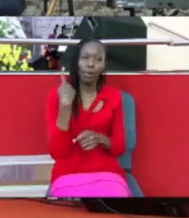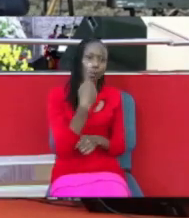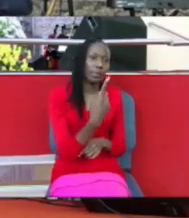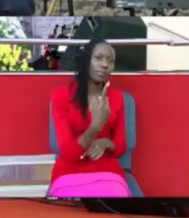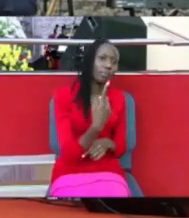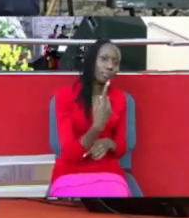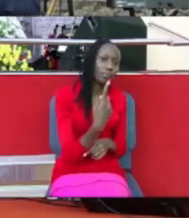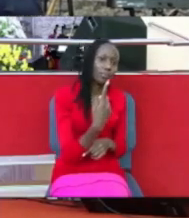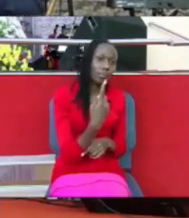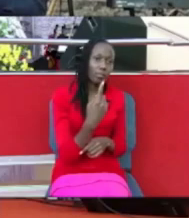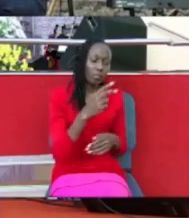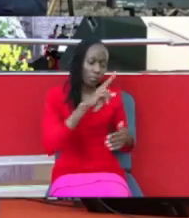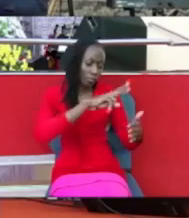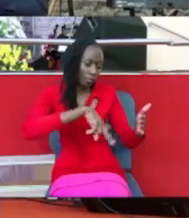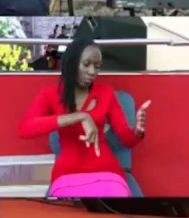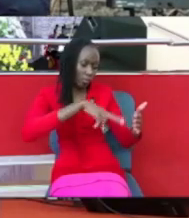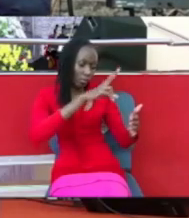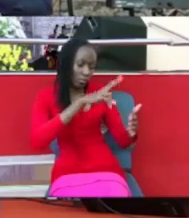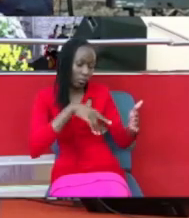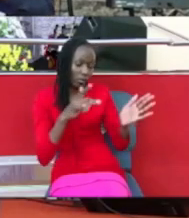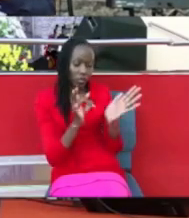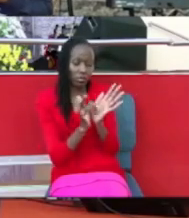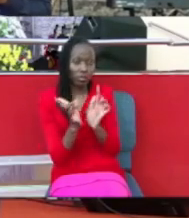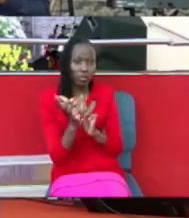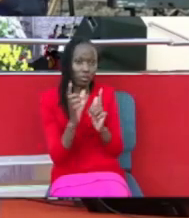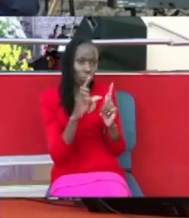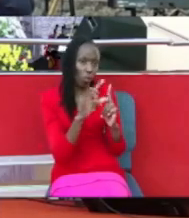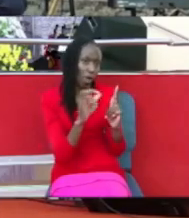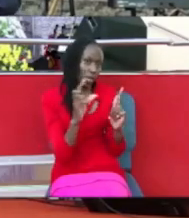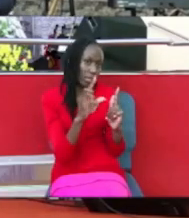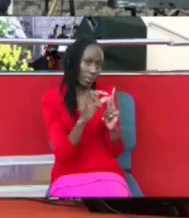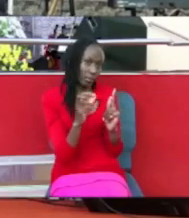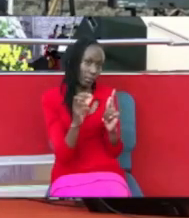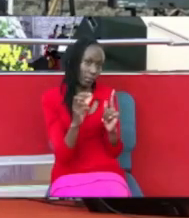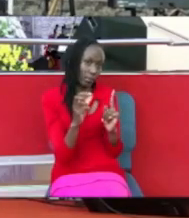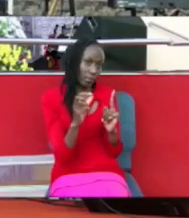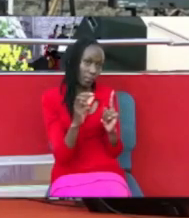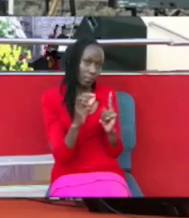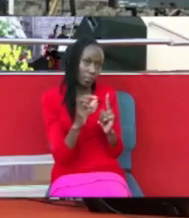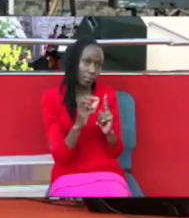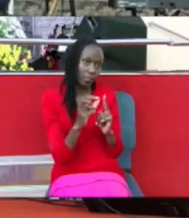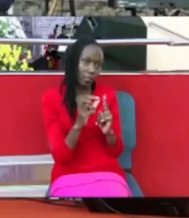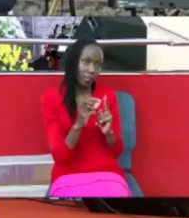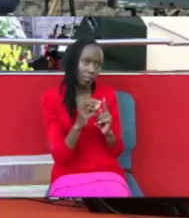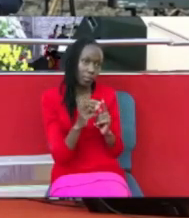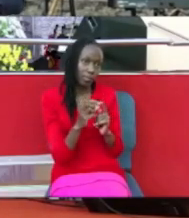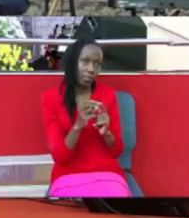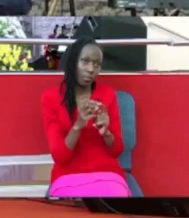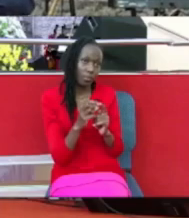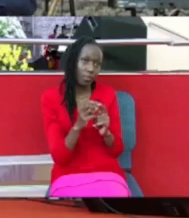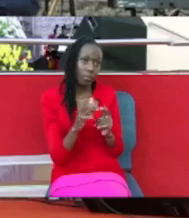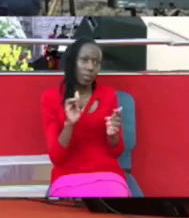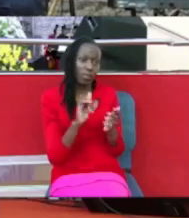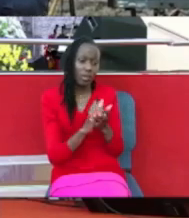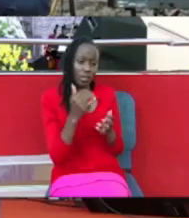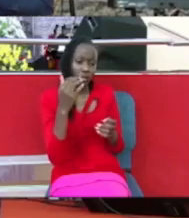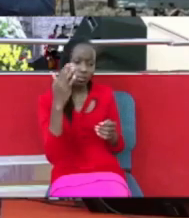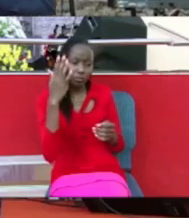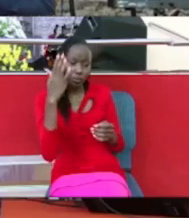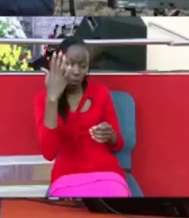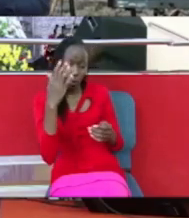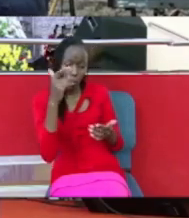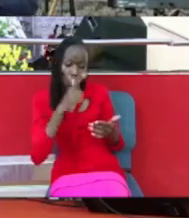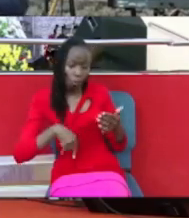kwanza. Read the scriptures. Soma maandiko. That is what is giving you